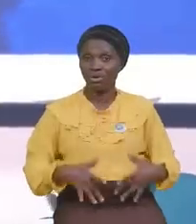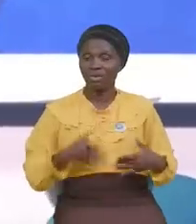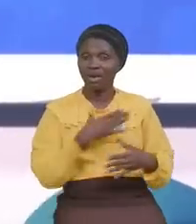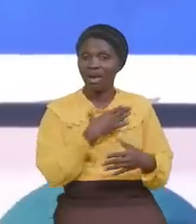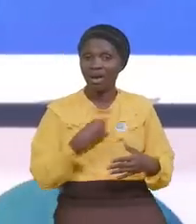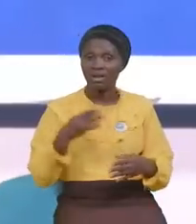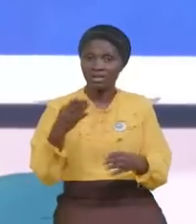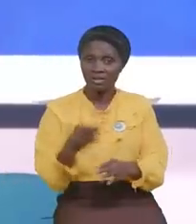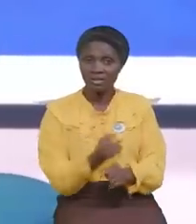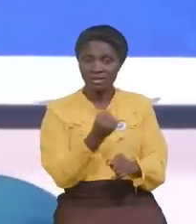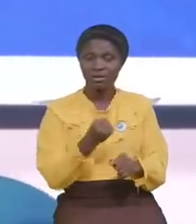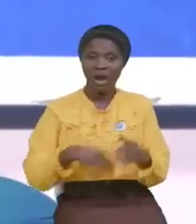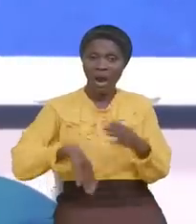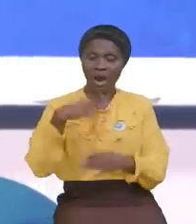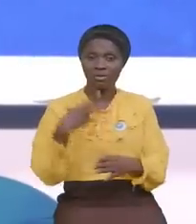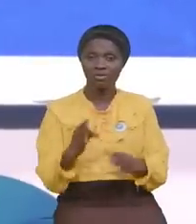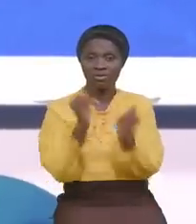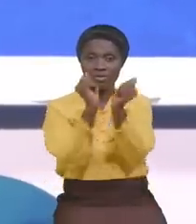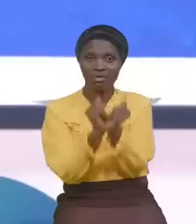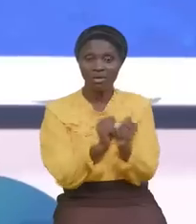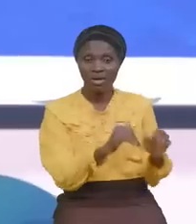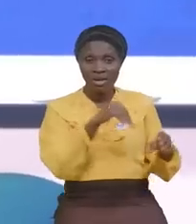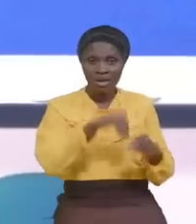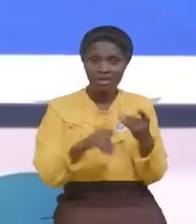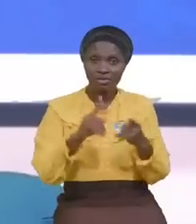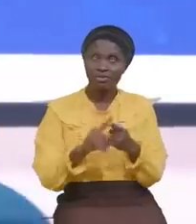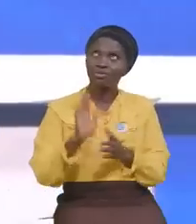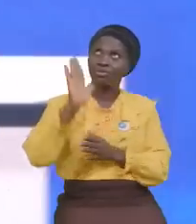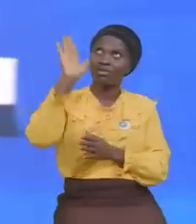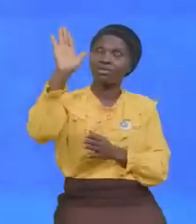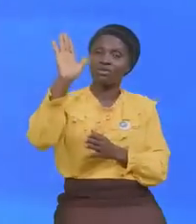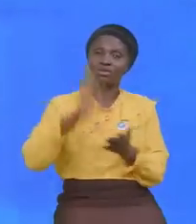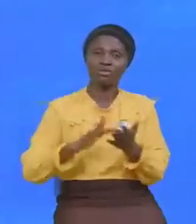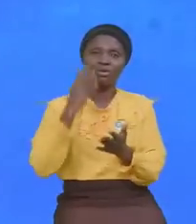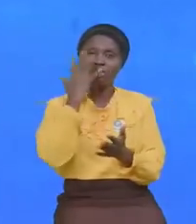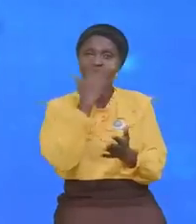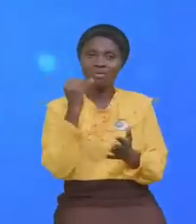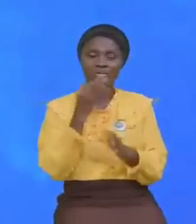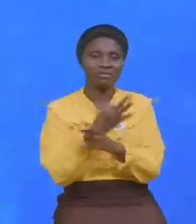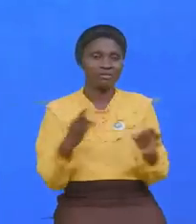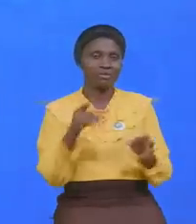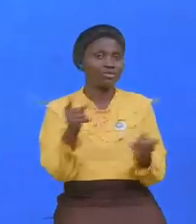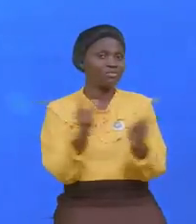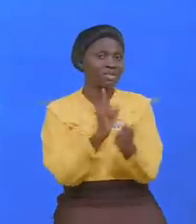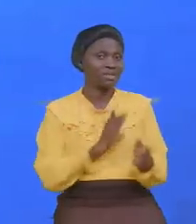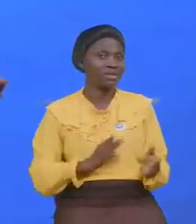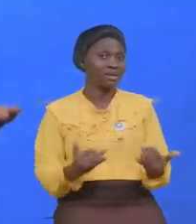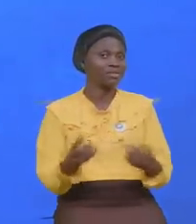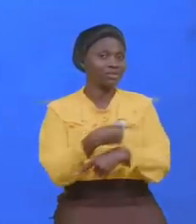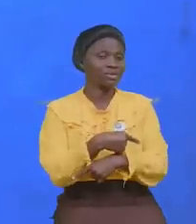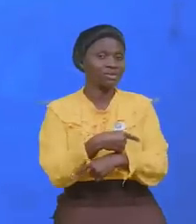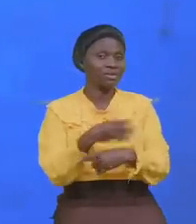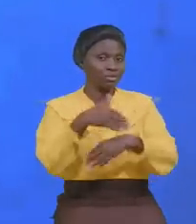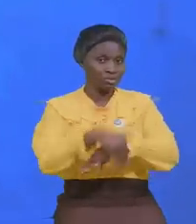captivity into his glorious freedom. You meet Christ tonight, who brings you to that glorious